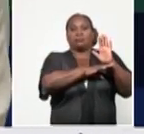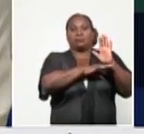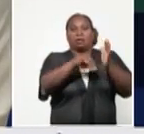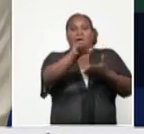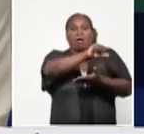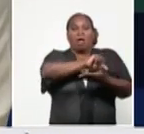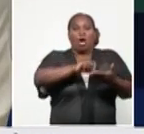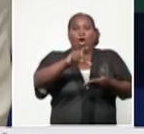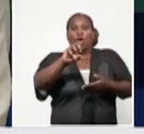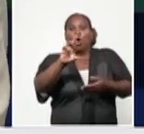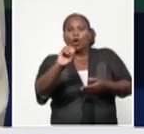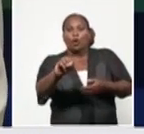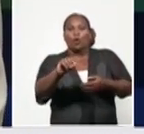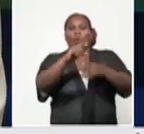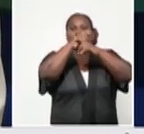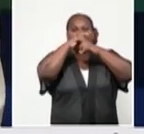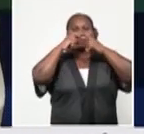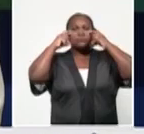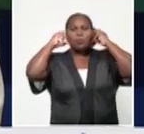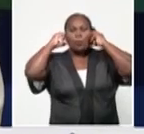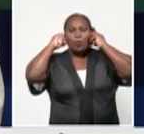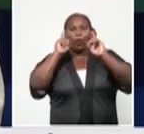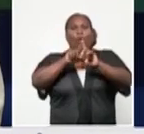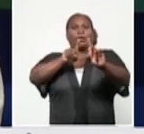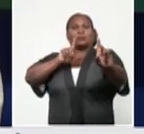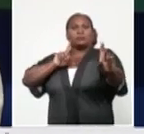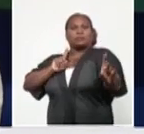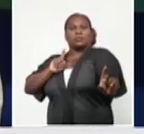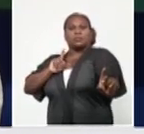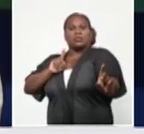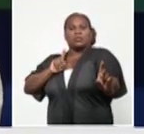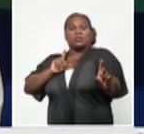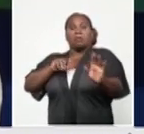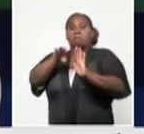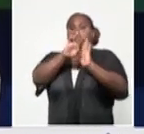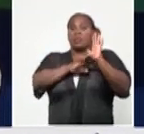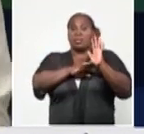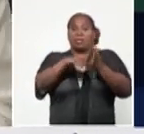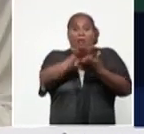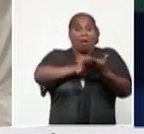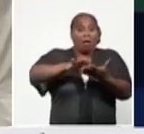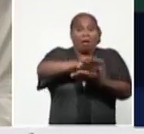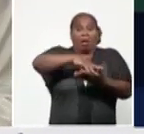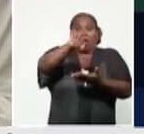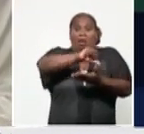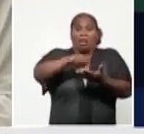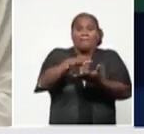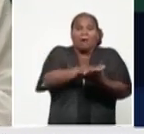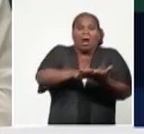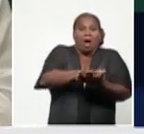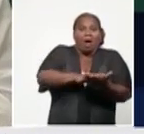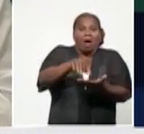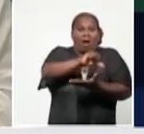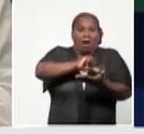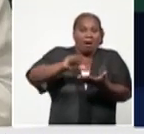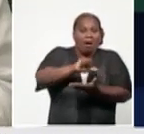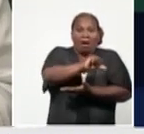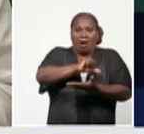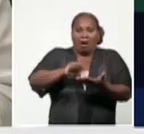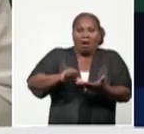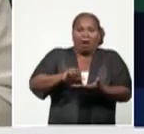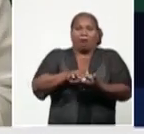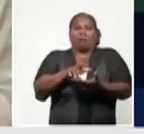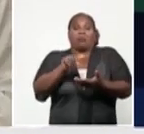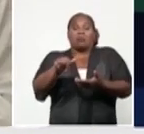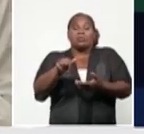face masks, social distancing, and hygiene measures, above all hand washing, are all simple